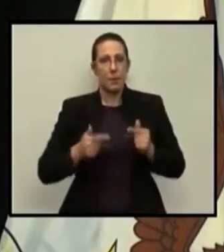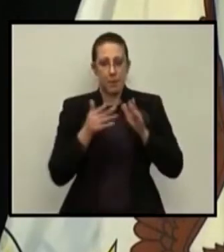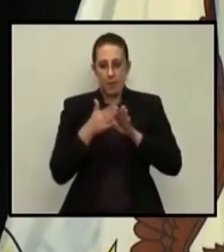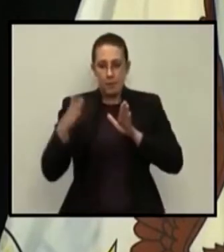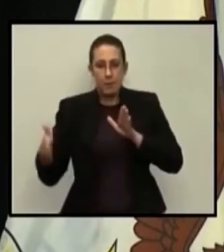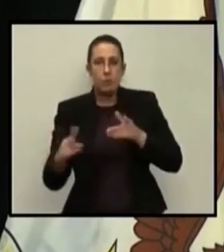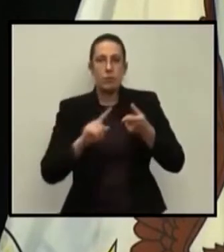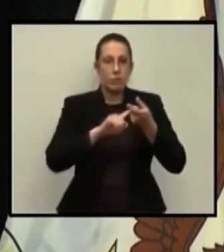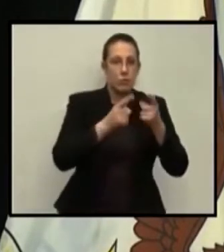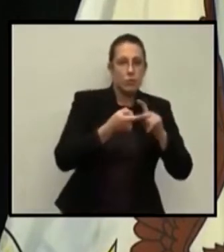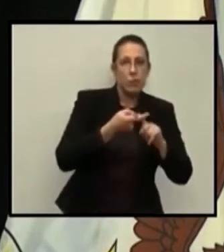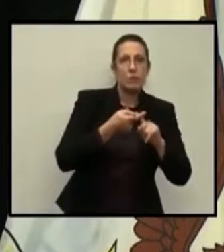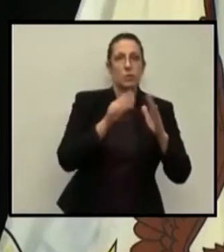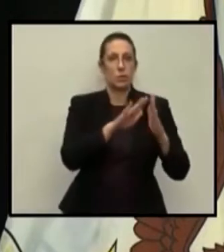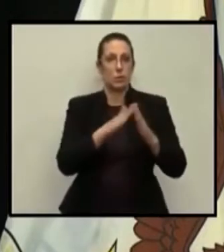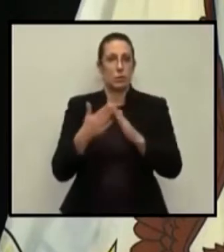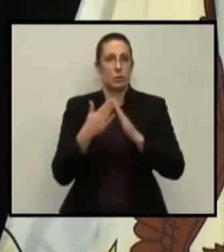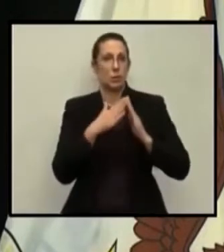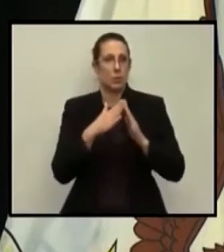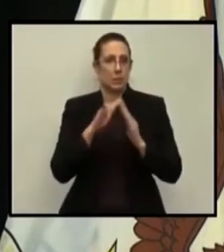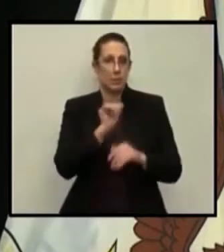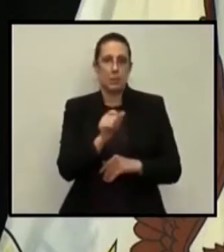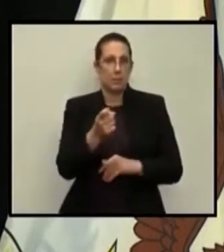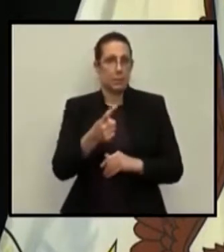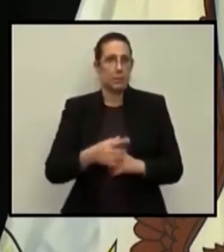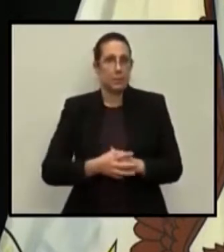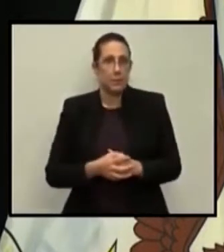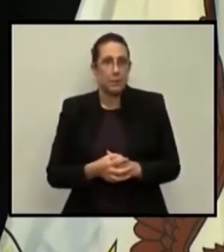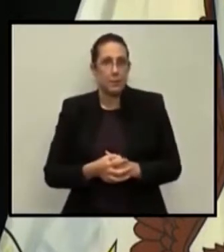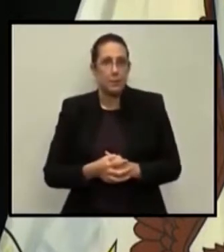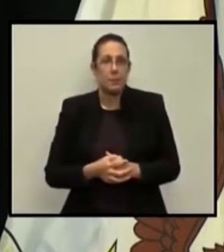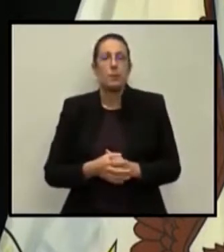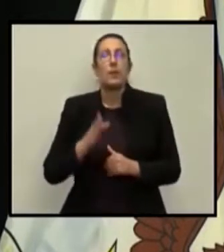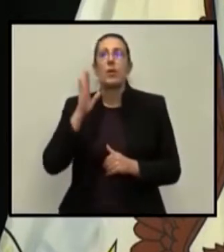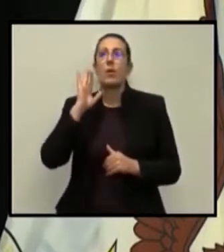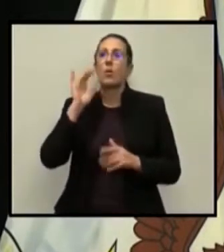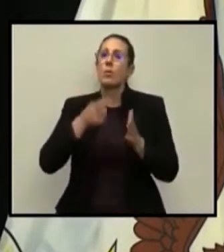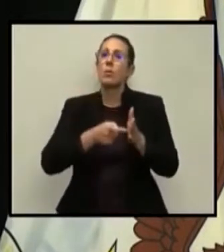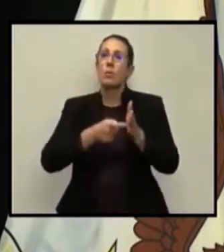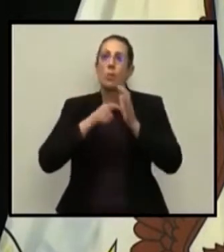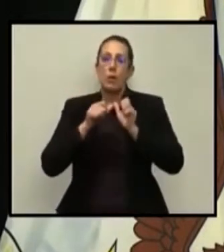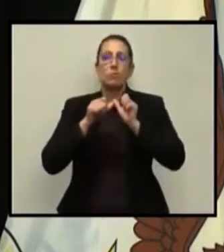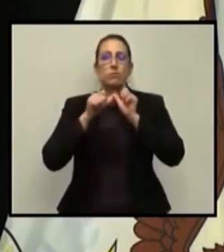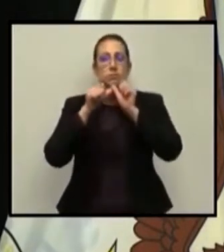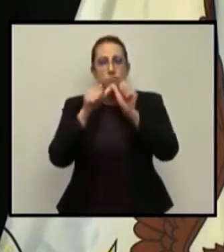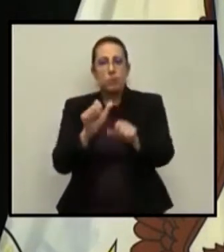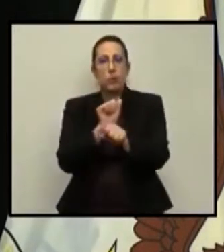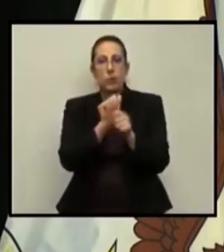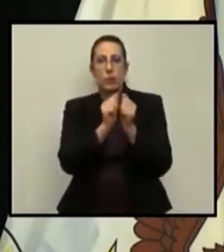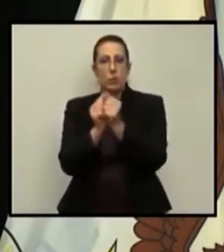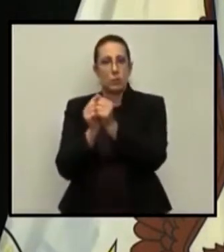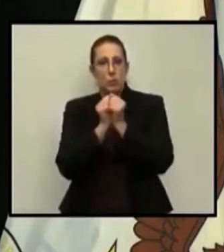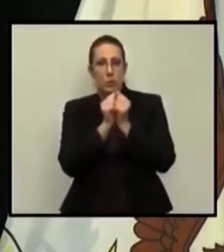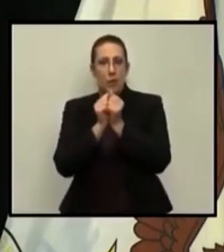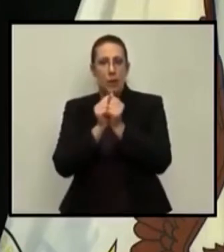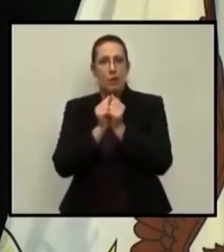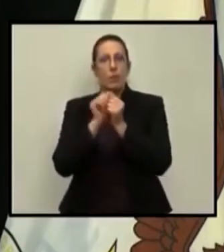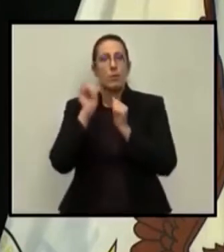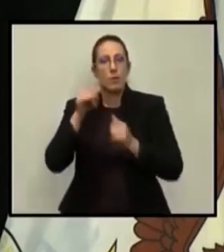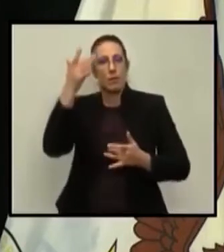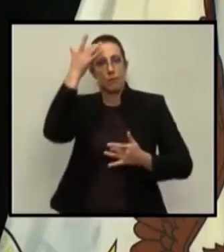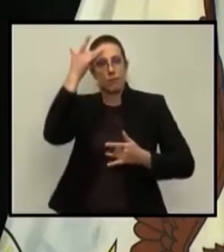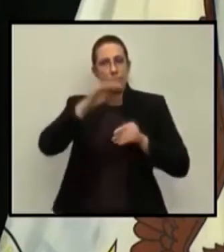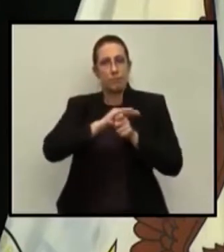friends, your community. We are going to have to continue to work together to slow down the virus and